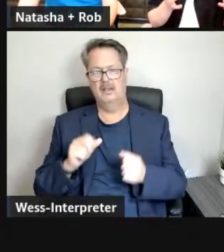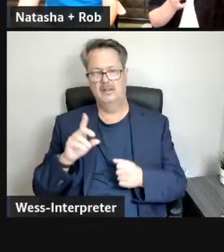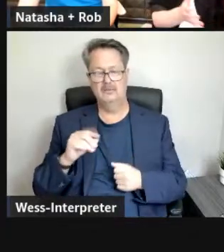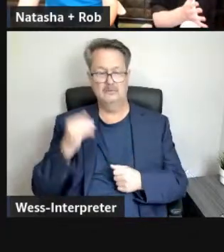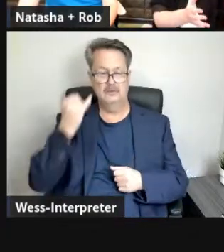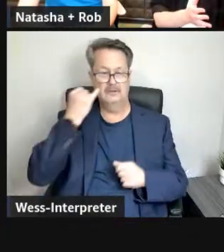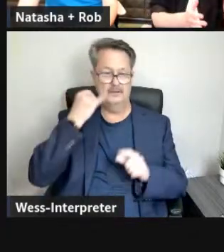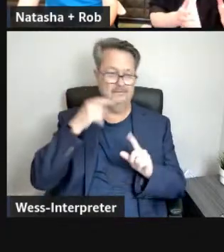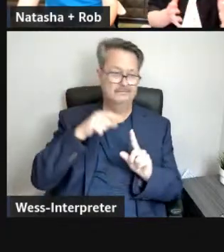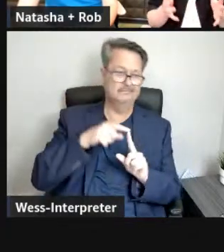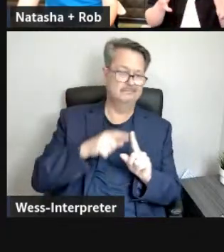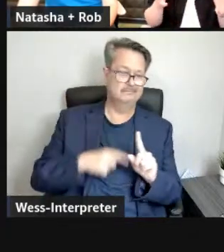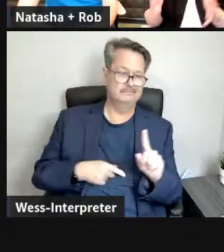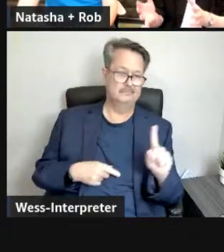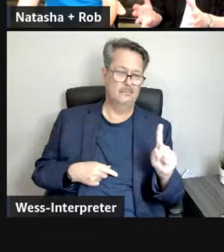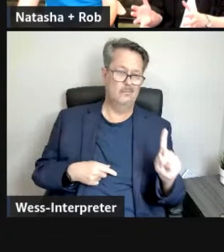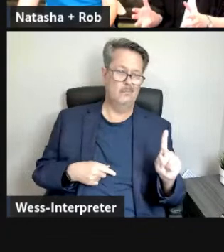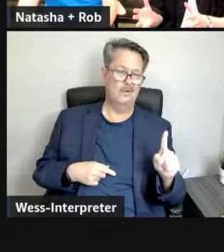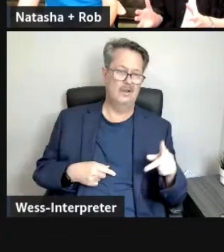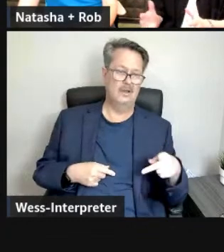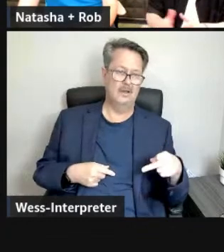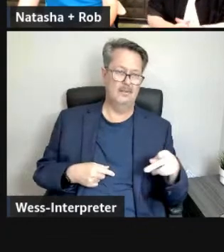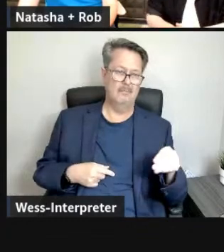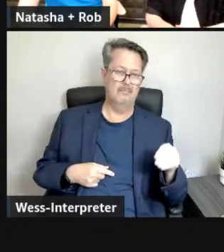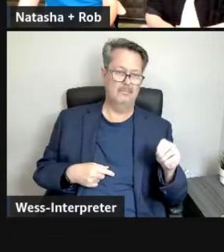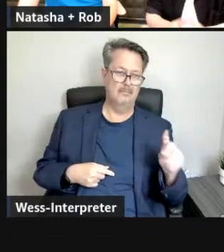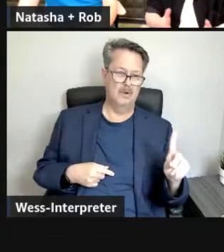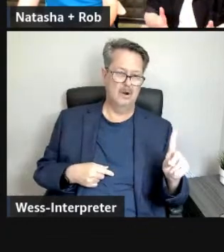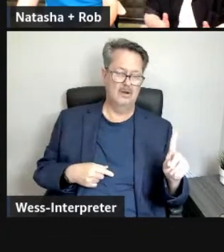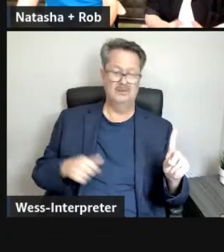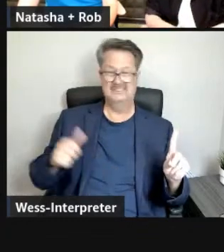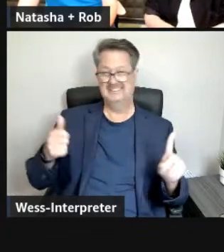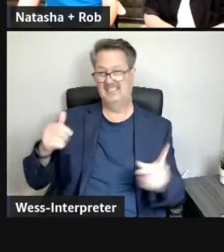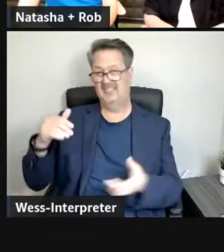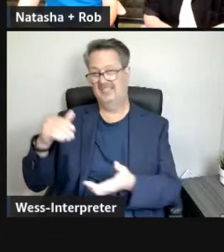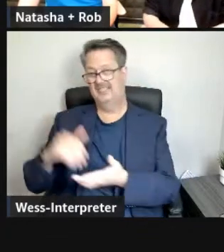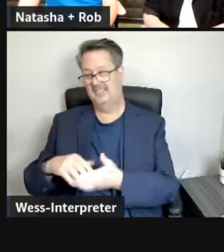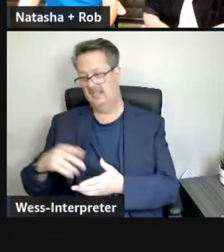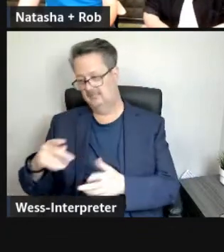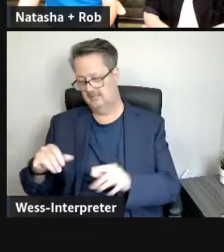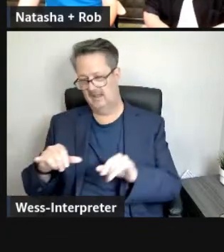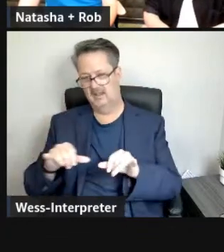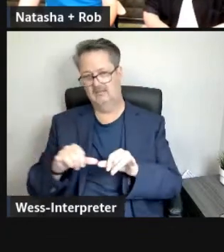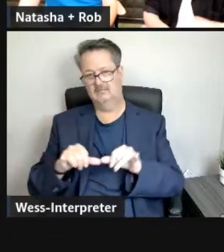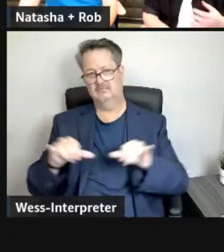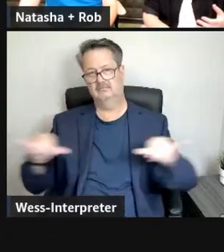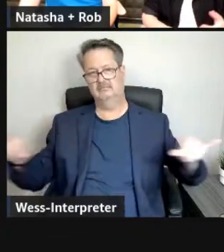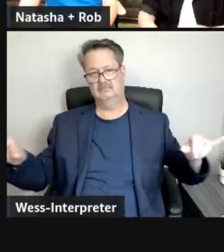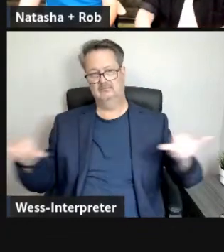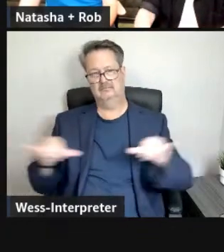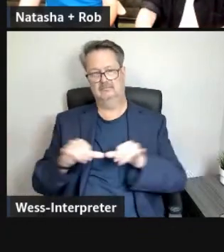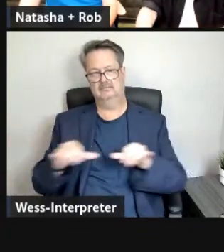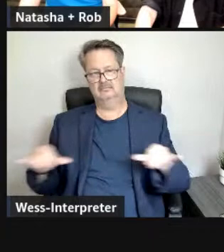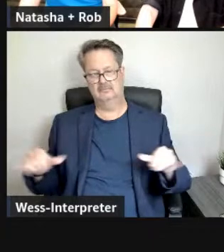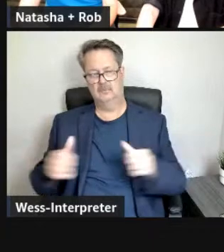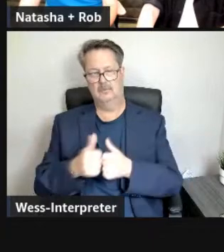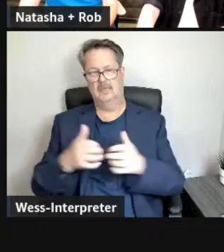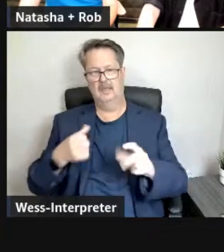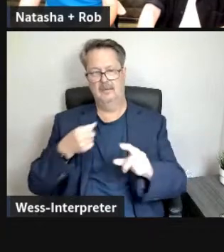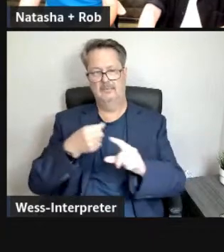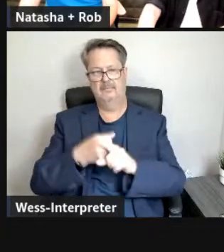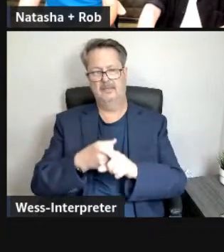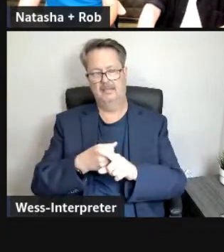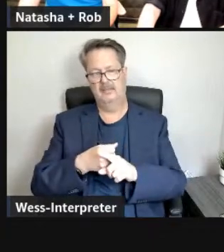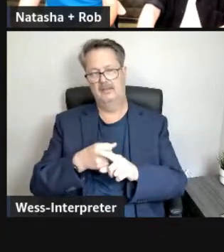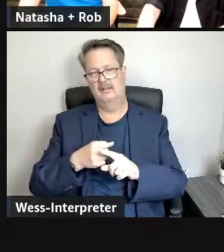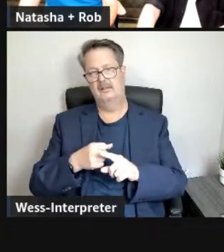say, 1 pod to 10,000 pods, we can do so without impacting the availability and service that our